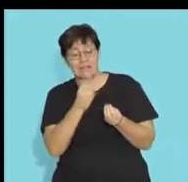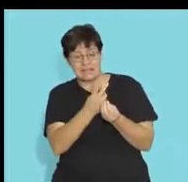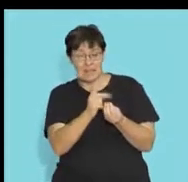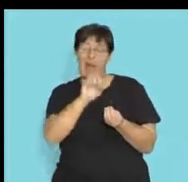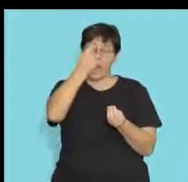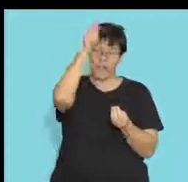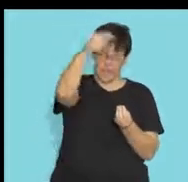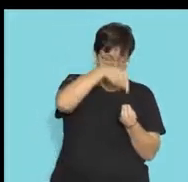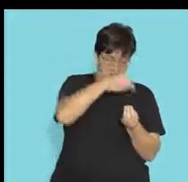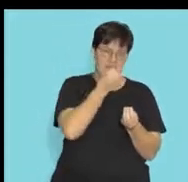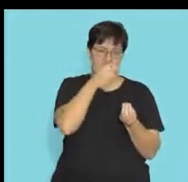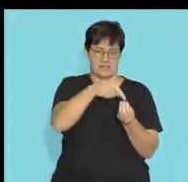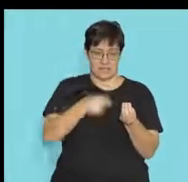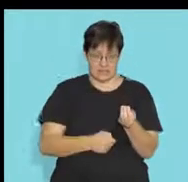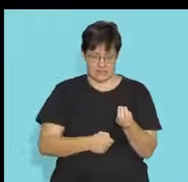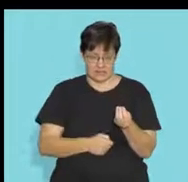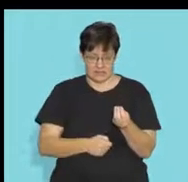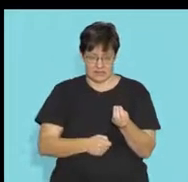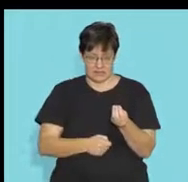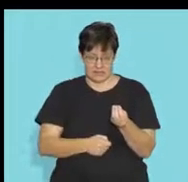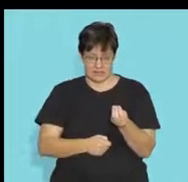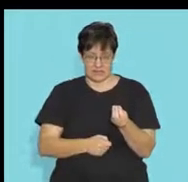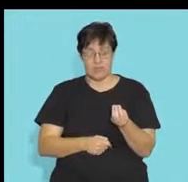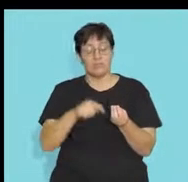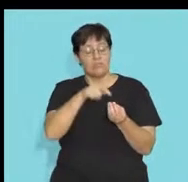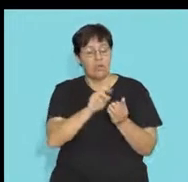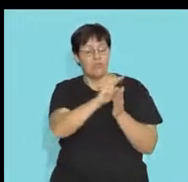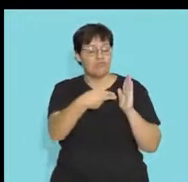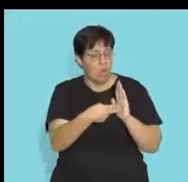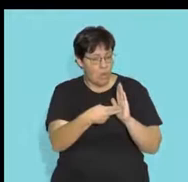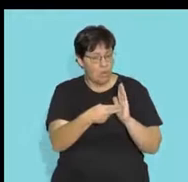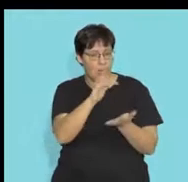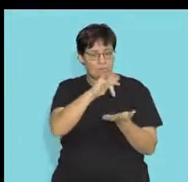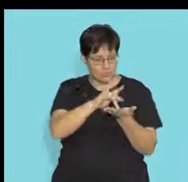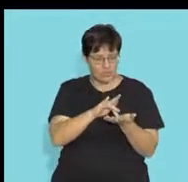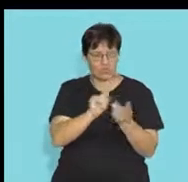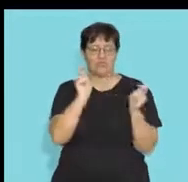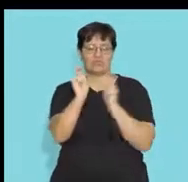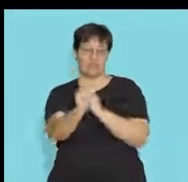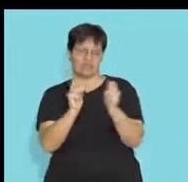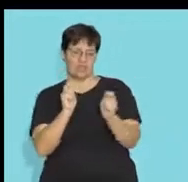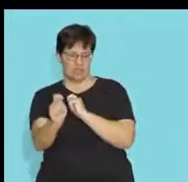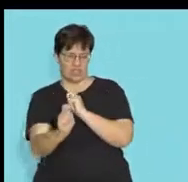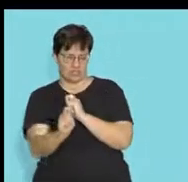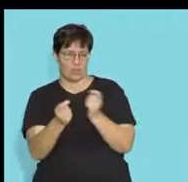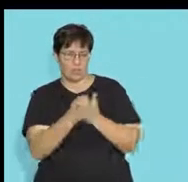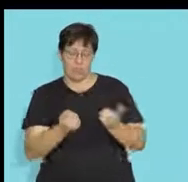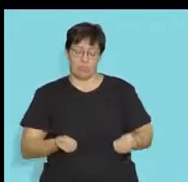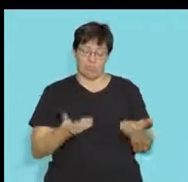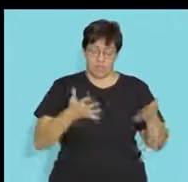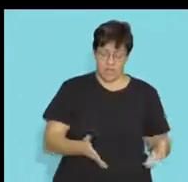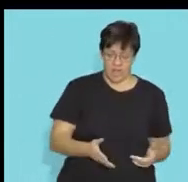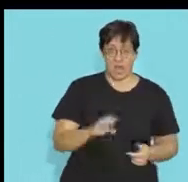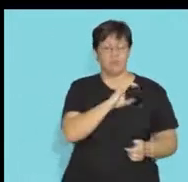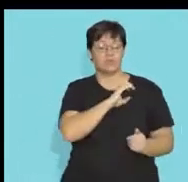in turn, be eaten themselves. So we see that the roles and positions may vary as we look at them being